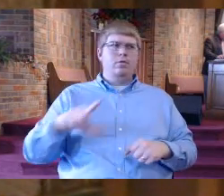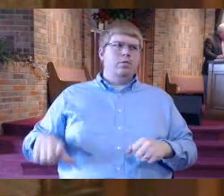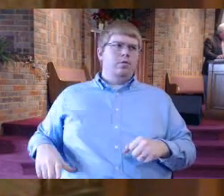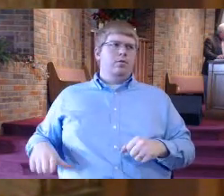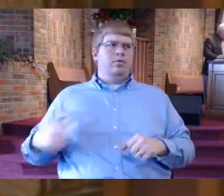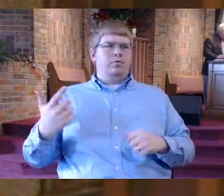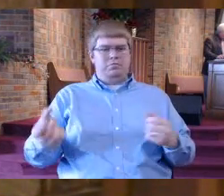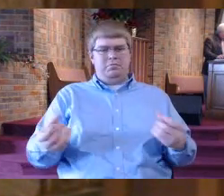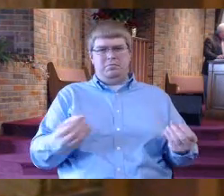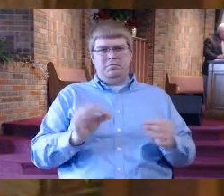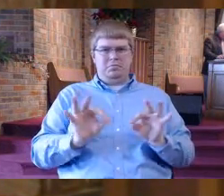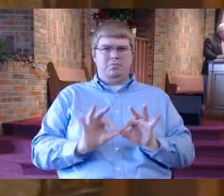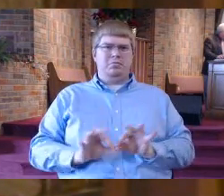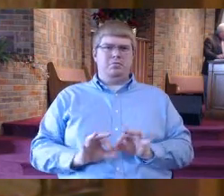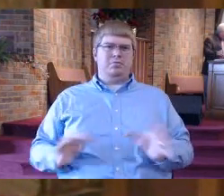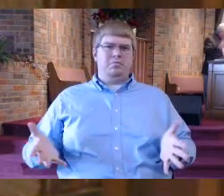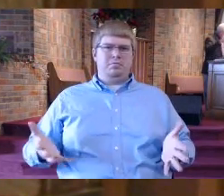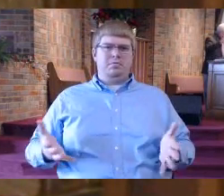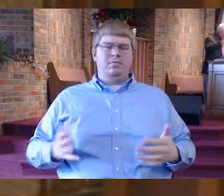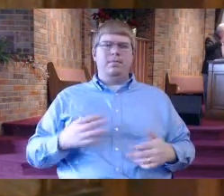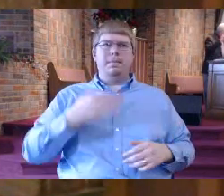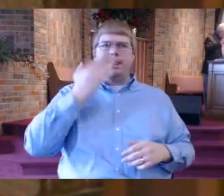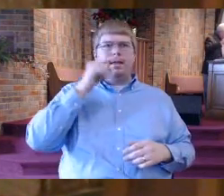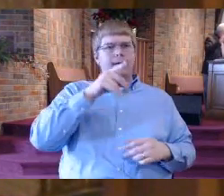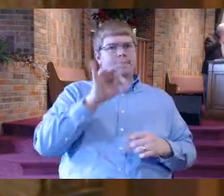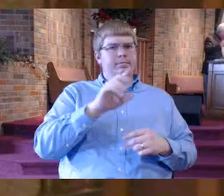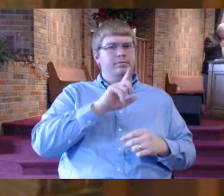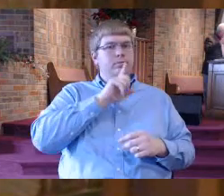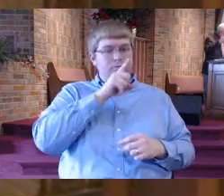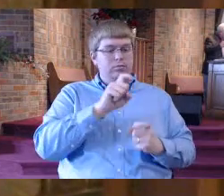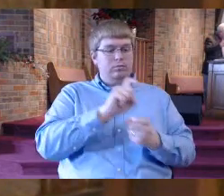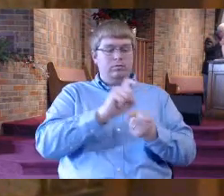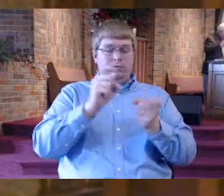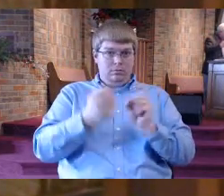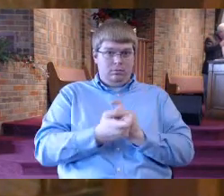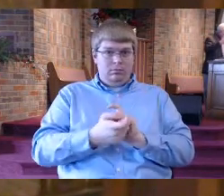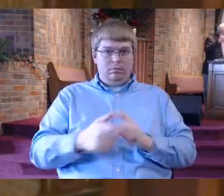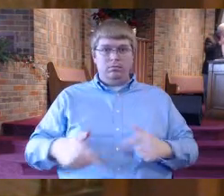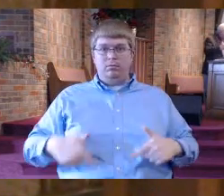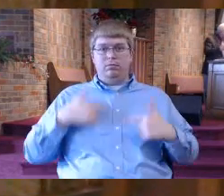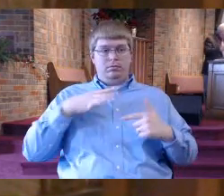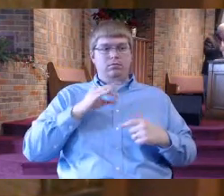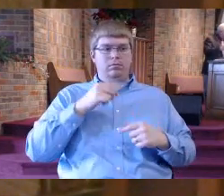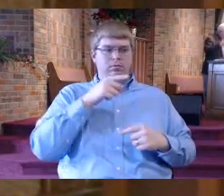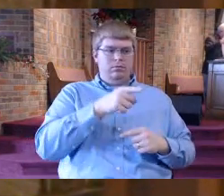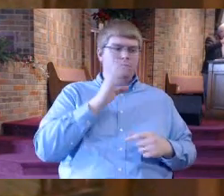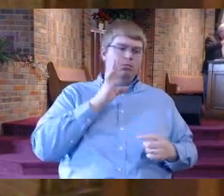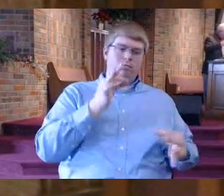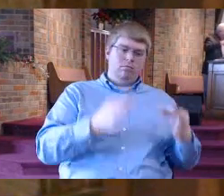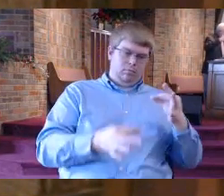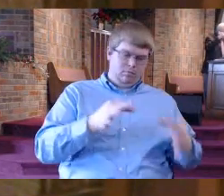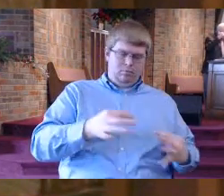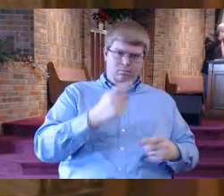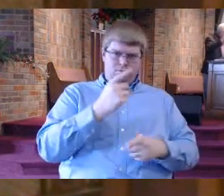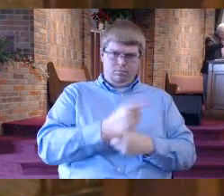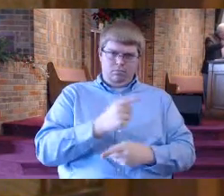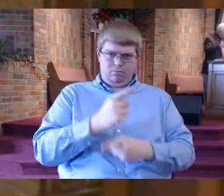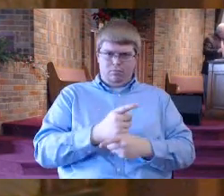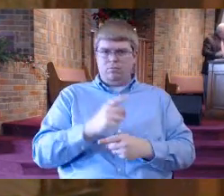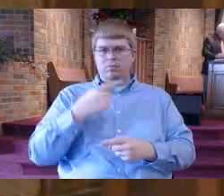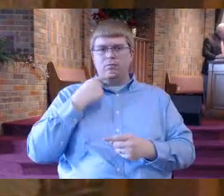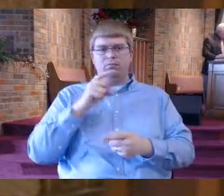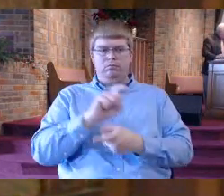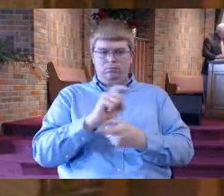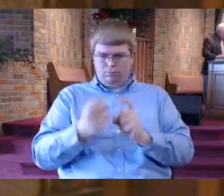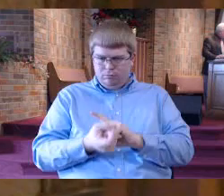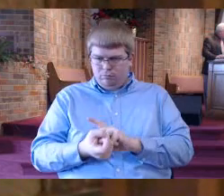amend your ways and your doings, if you thoroughly execute judgment between a man and his neighbor, verse 7, then I will cause you to